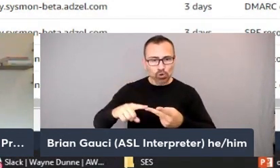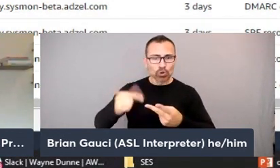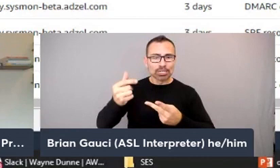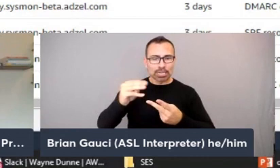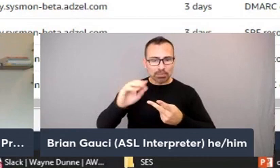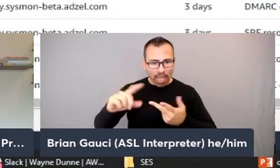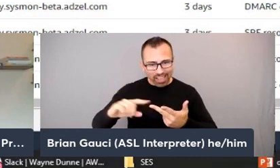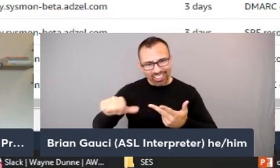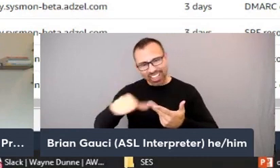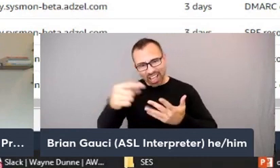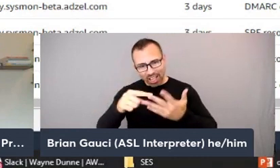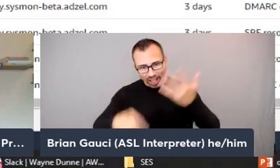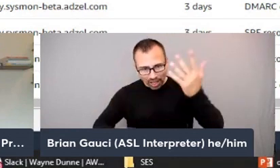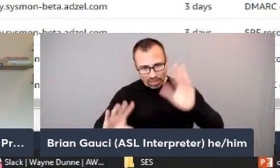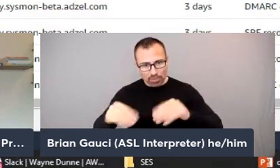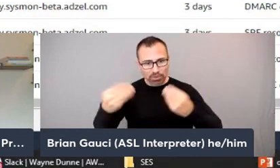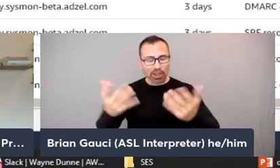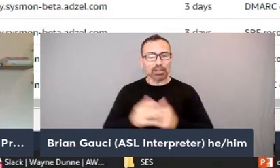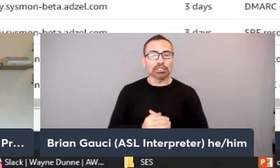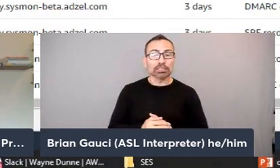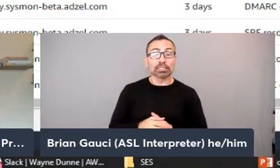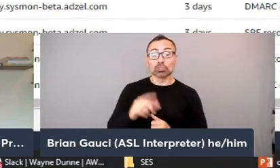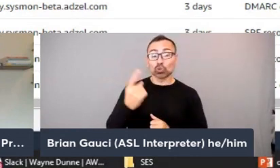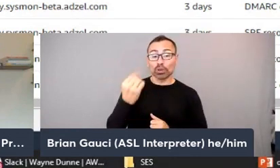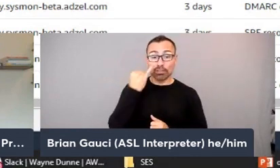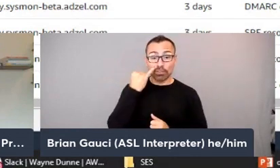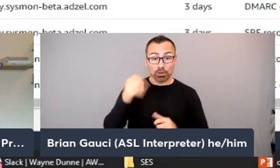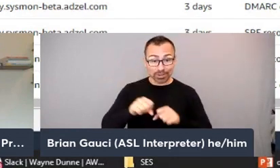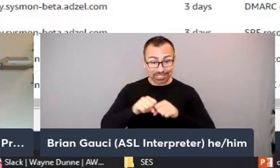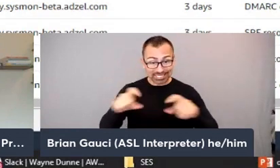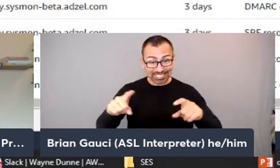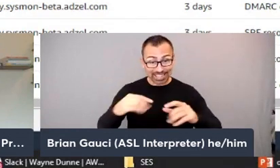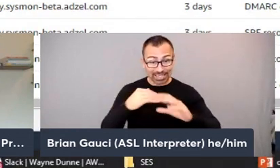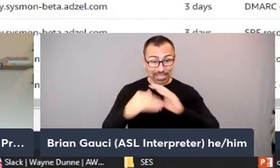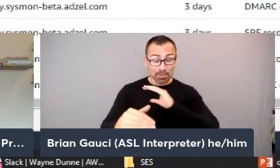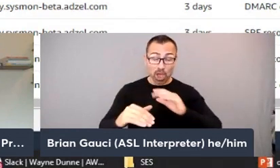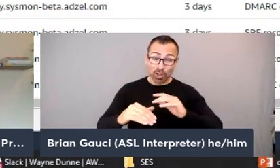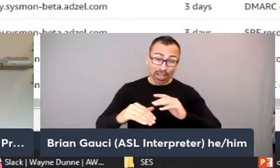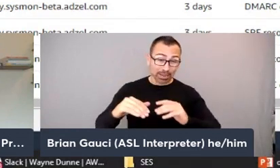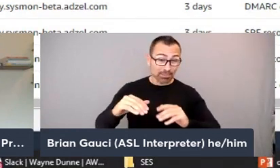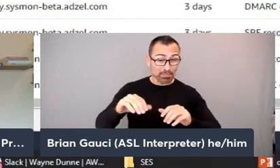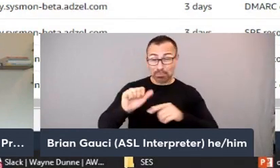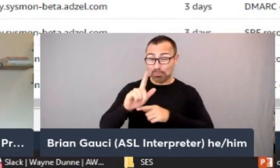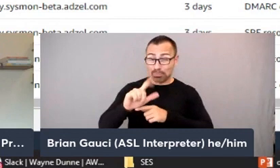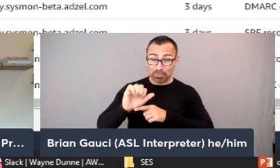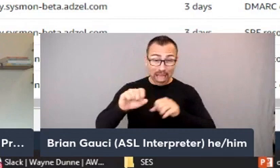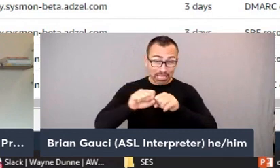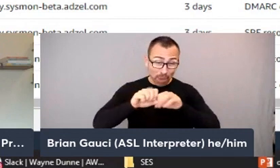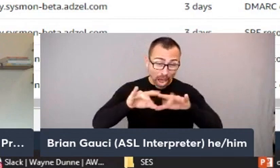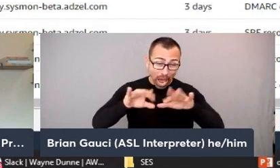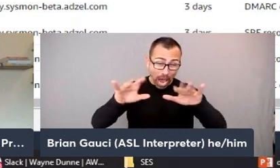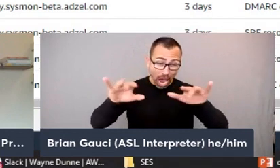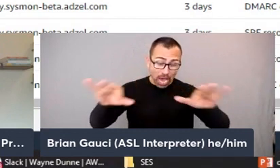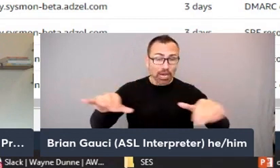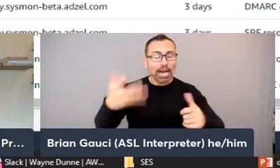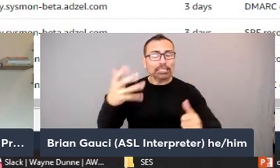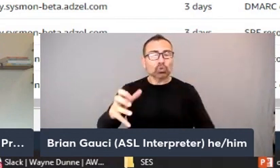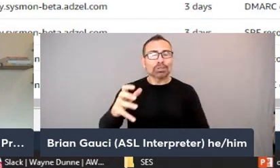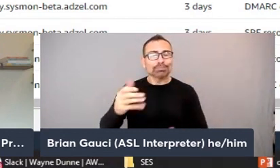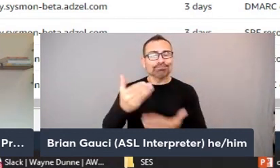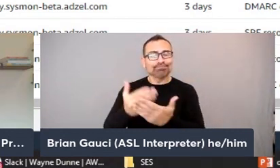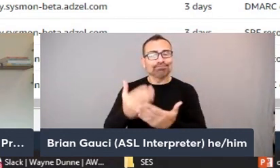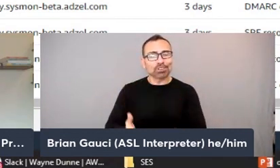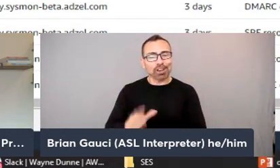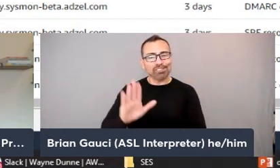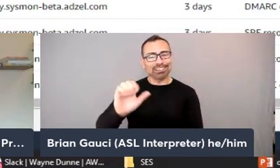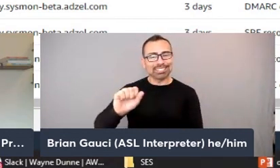resets, emails, last thing I want to do is see one of those end up in a spam folder. And there's absolutely no reason that a customer would want to see that in a